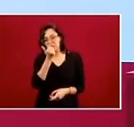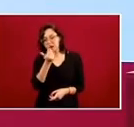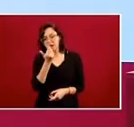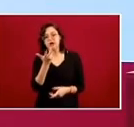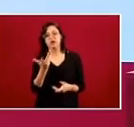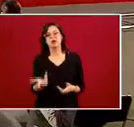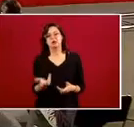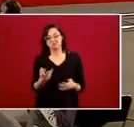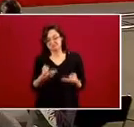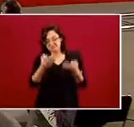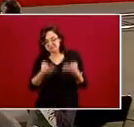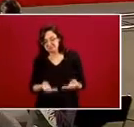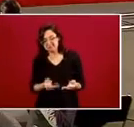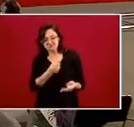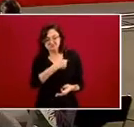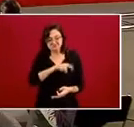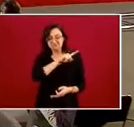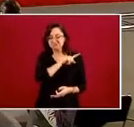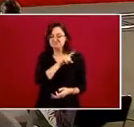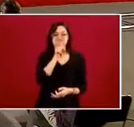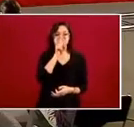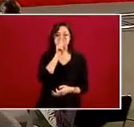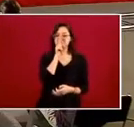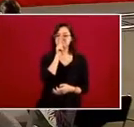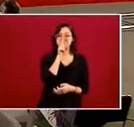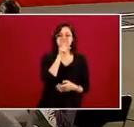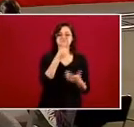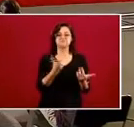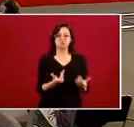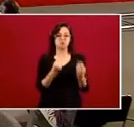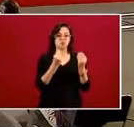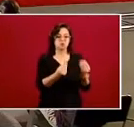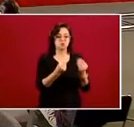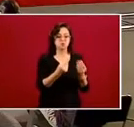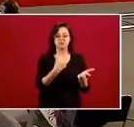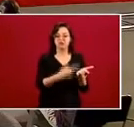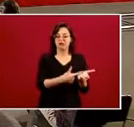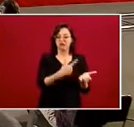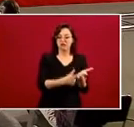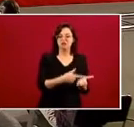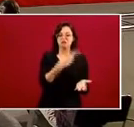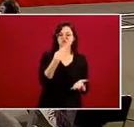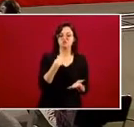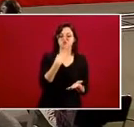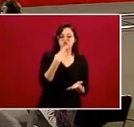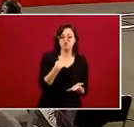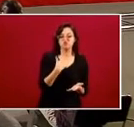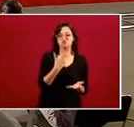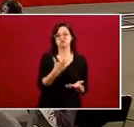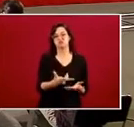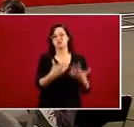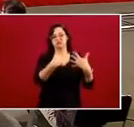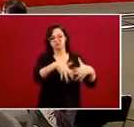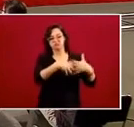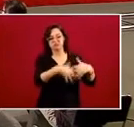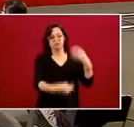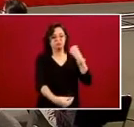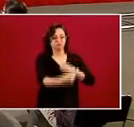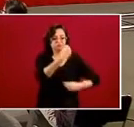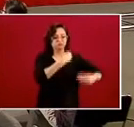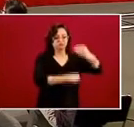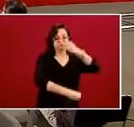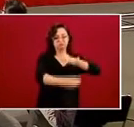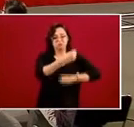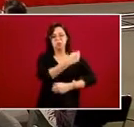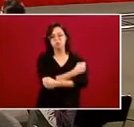and it's a bad nutrition that has been caused by bad quality product, high caloric